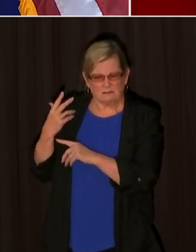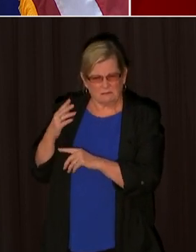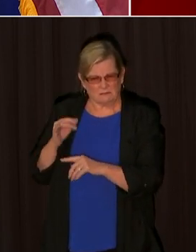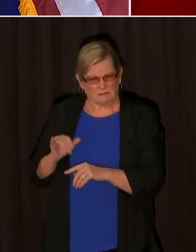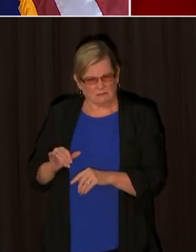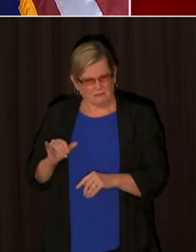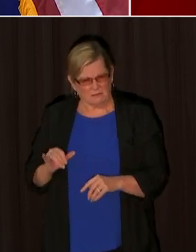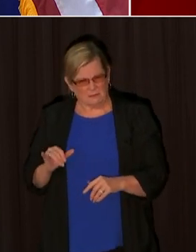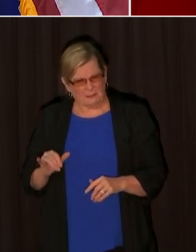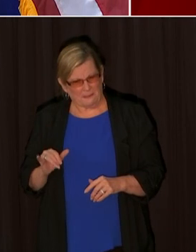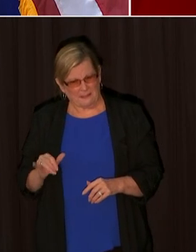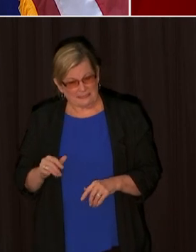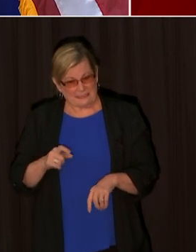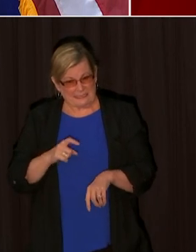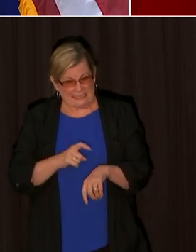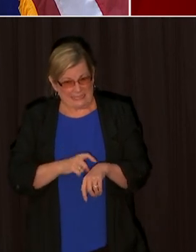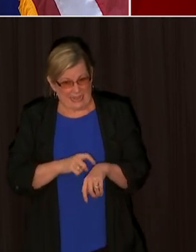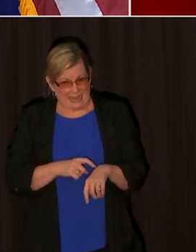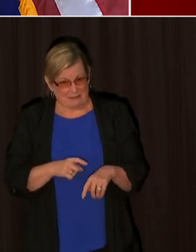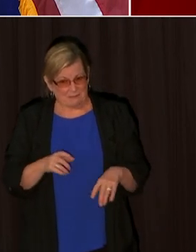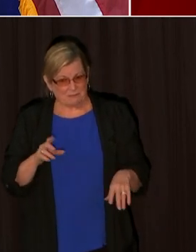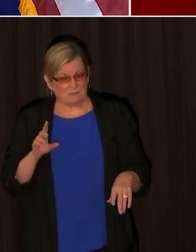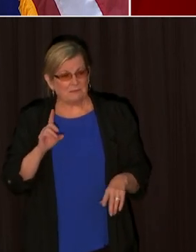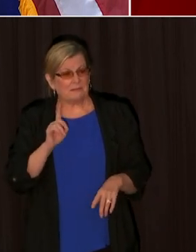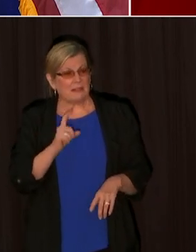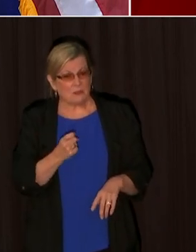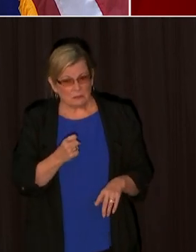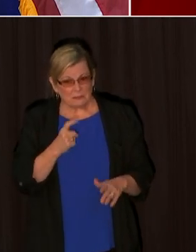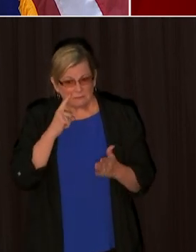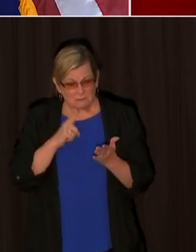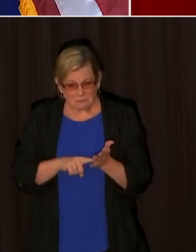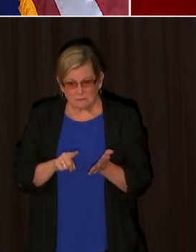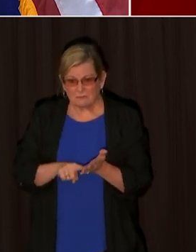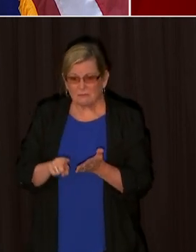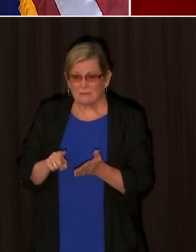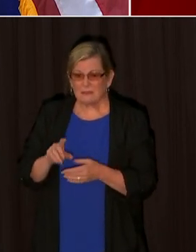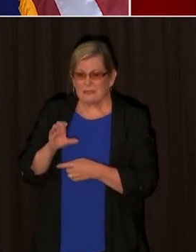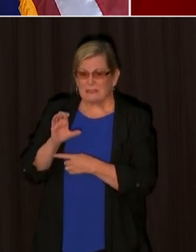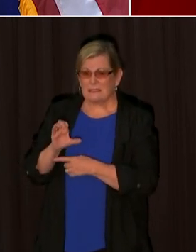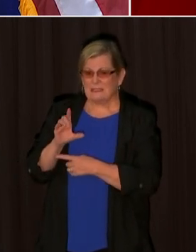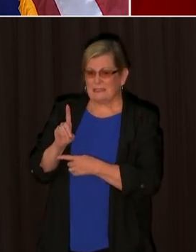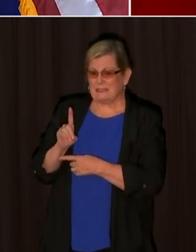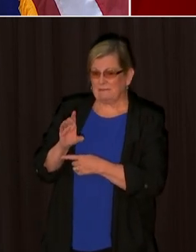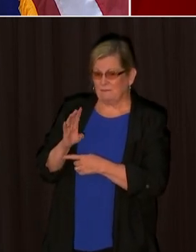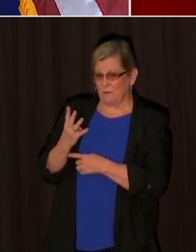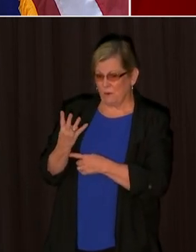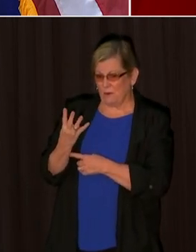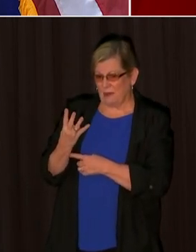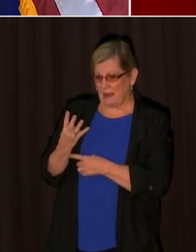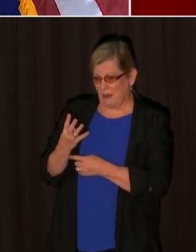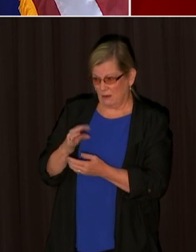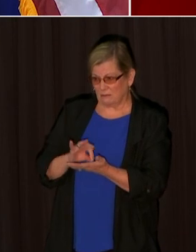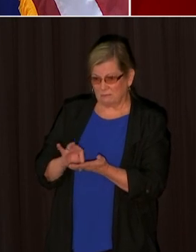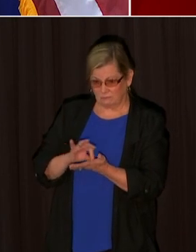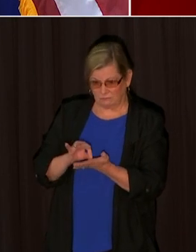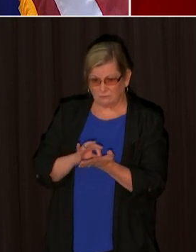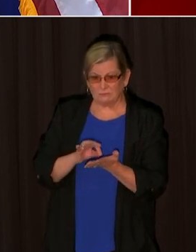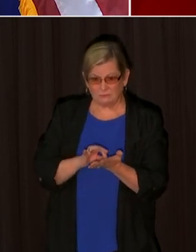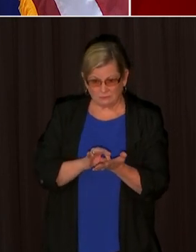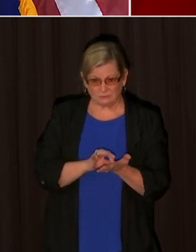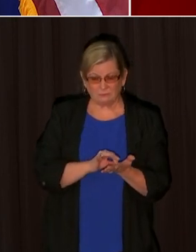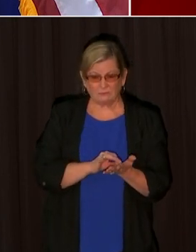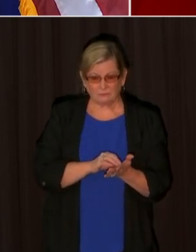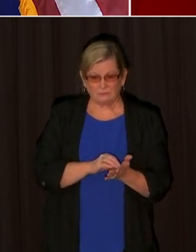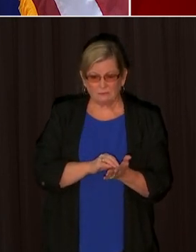of the viral load for individuals, their CD4 count, things that we tend to measure that tells us how long a person may have